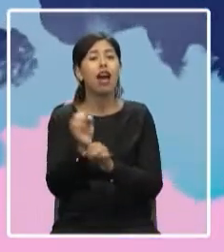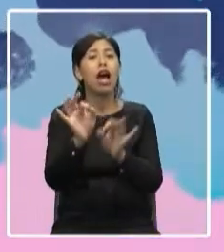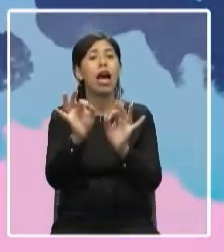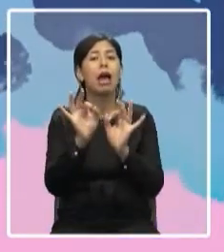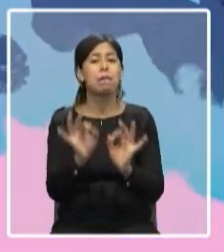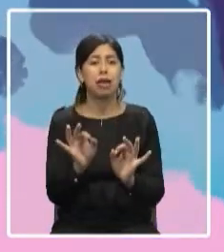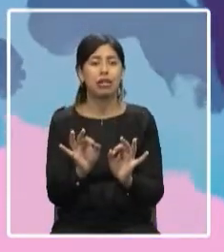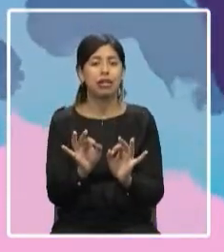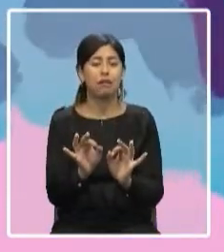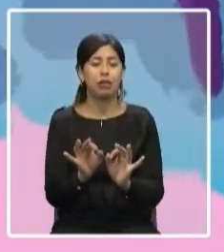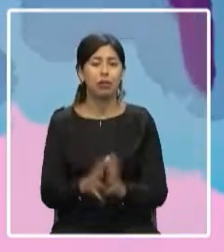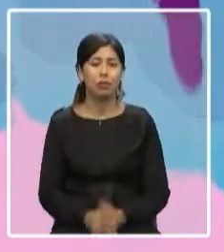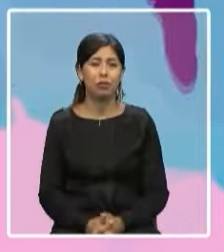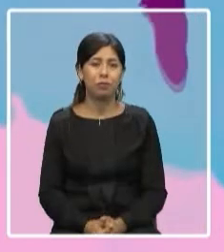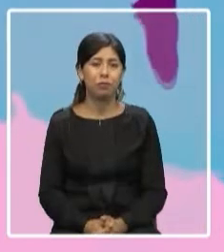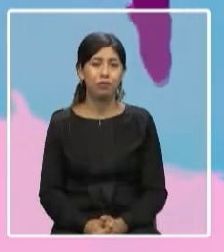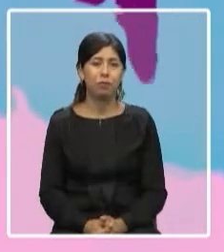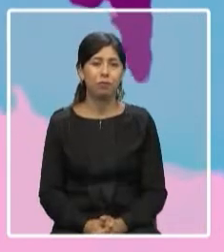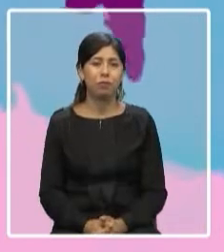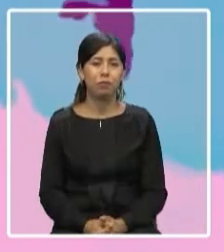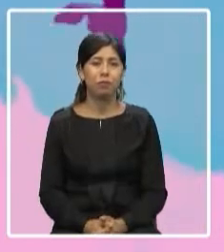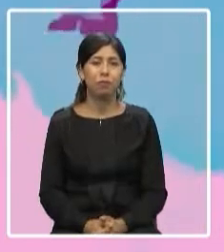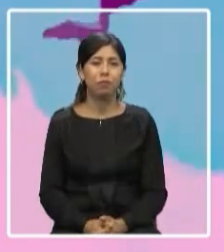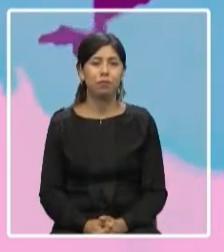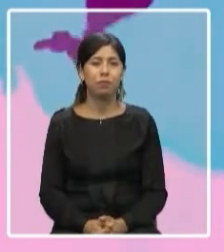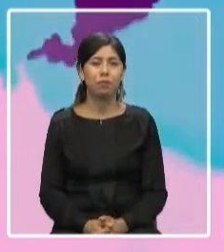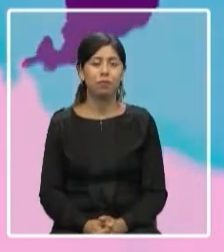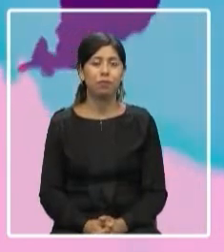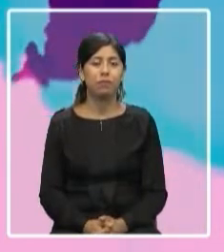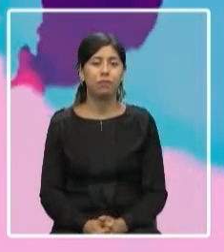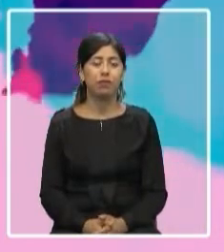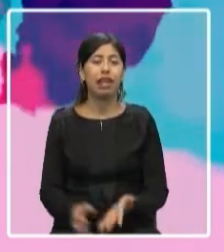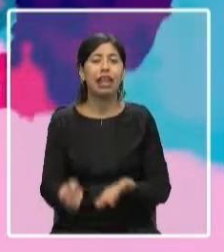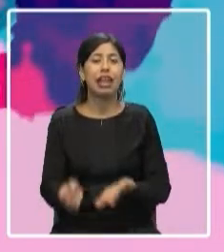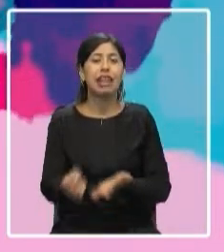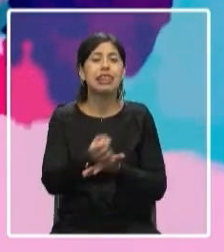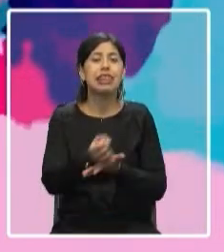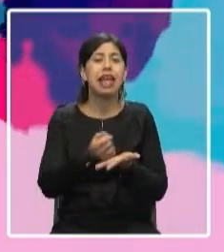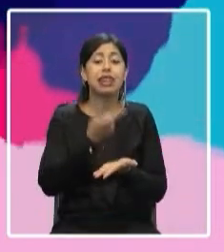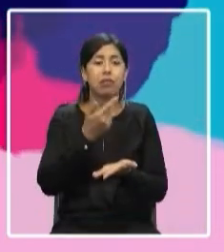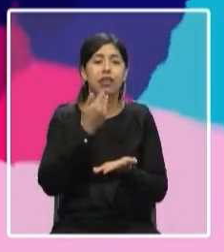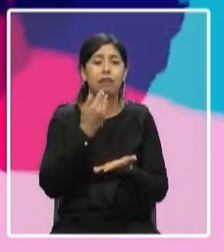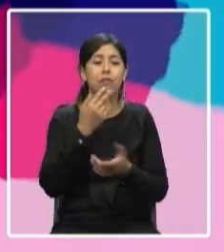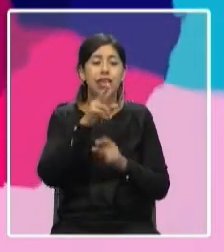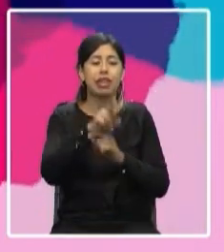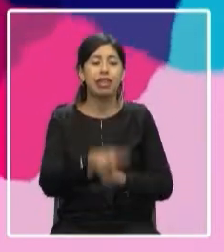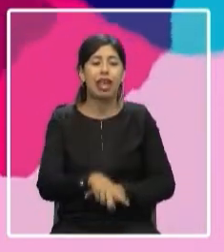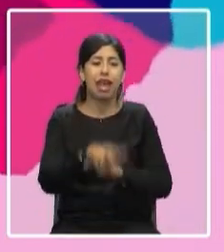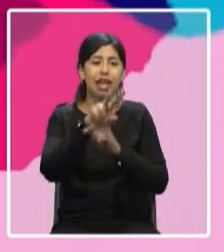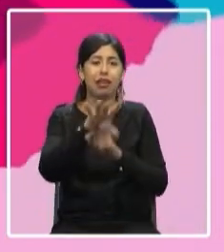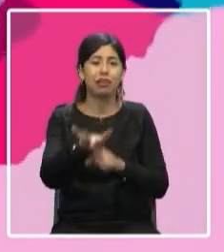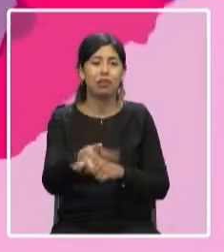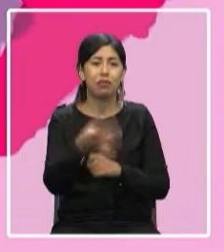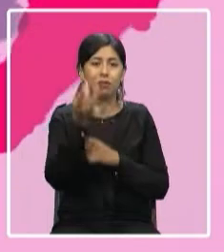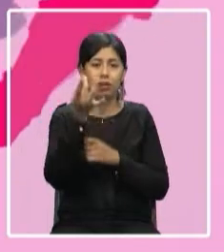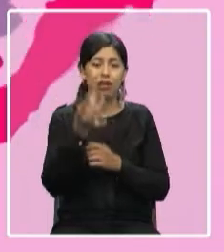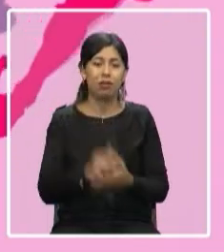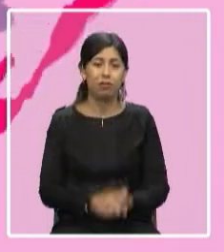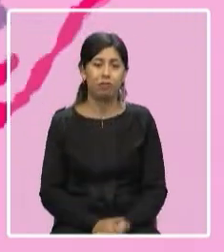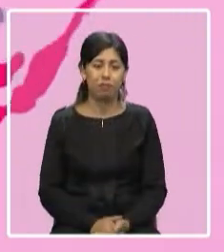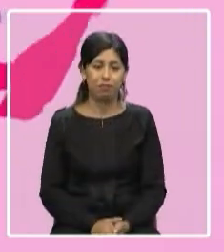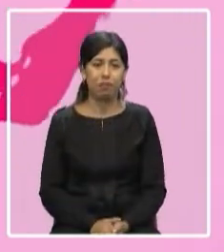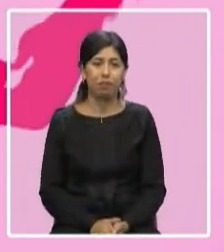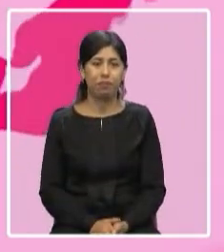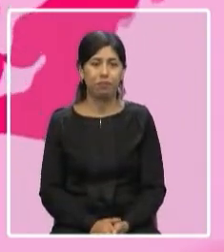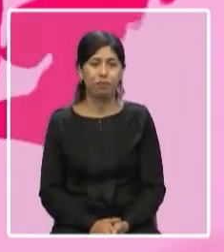health issues, and treating them. And so the advances in testing, yes, they eliminate some human tasks,